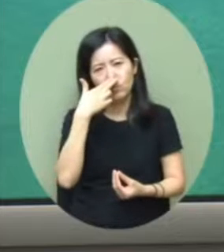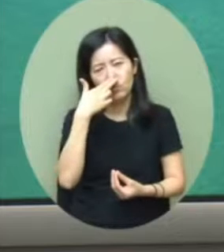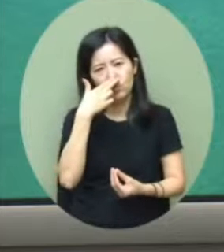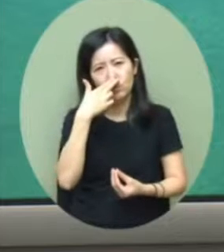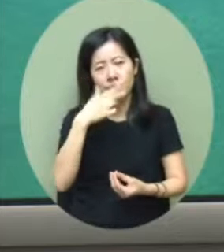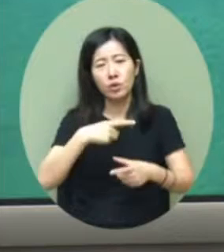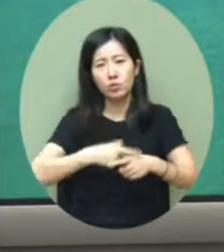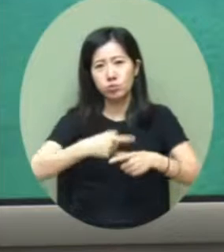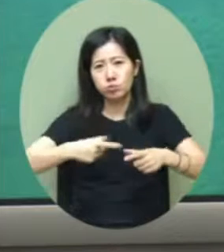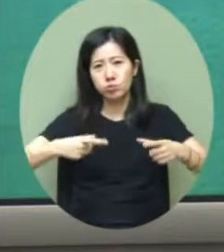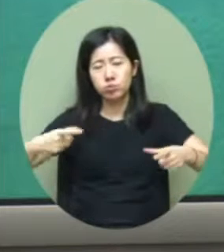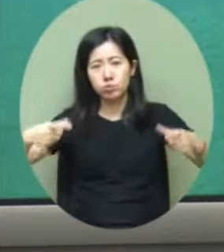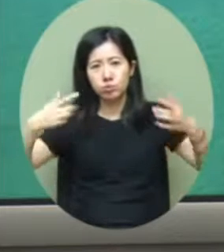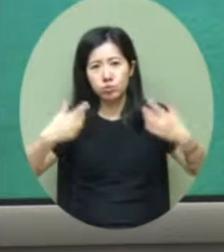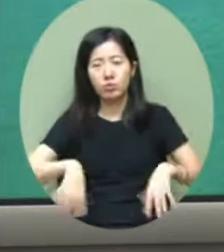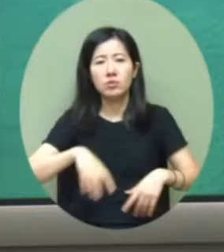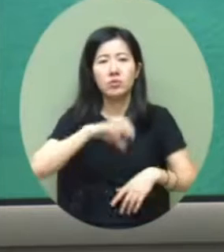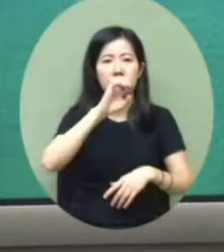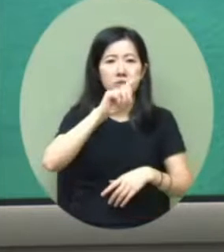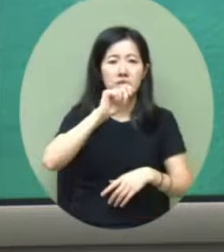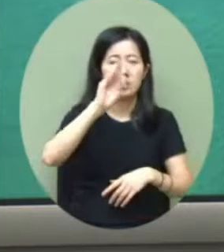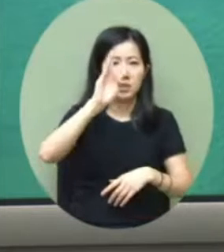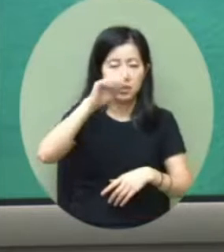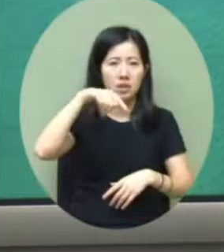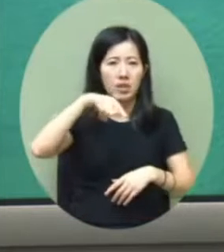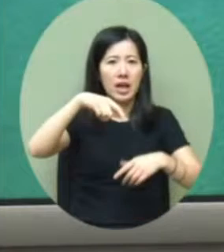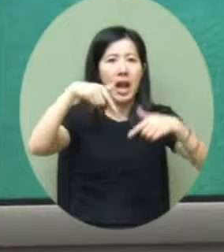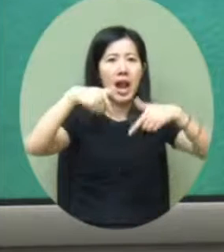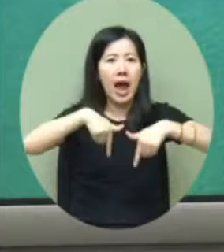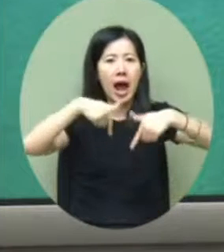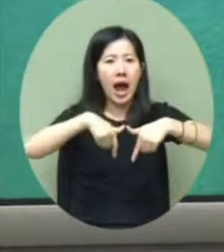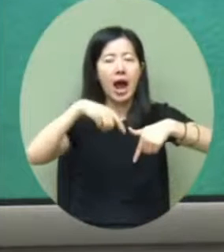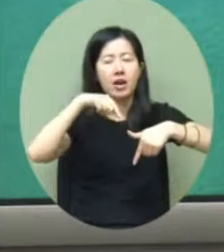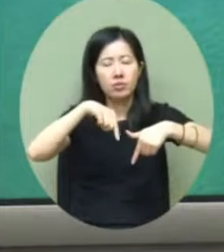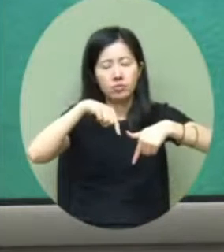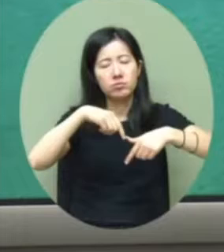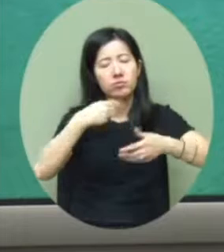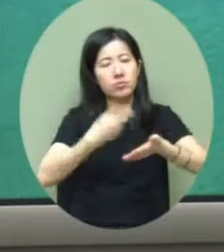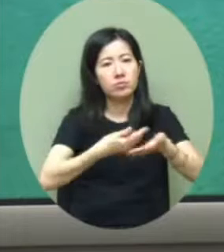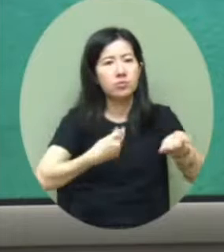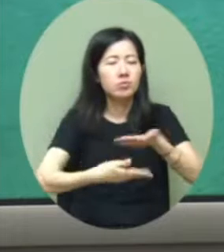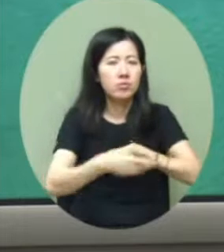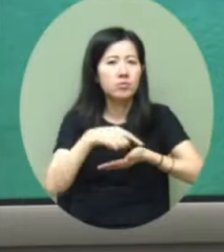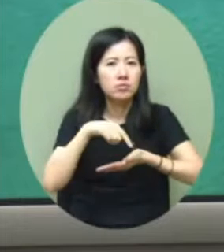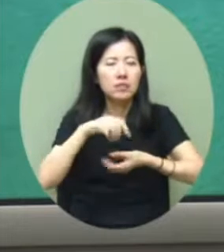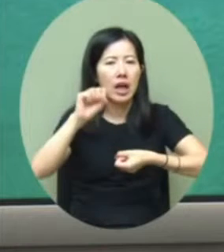Judging by the current scale, after the expansion, the southbound